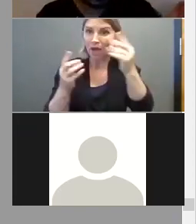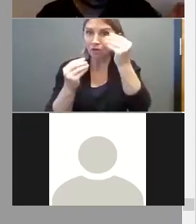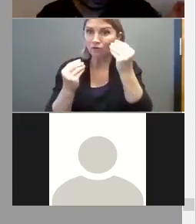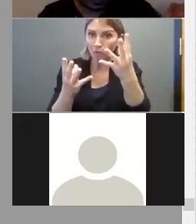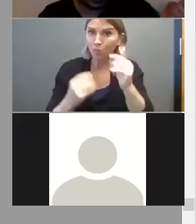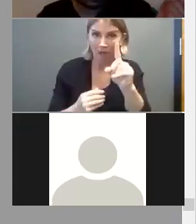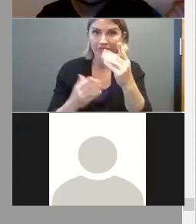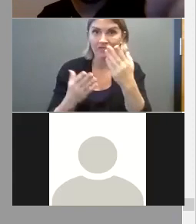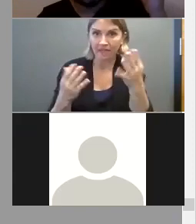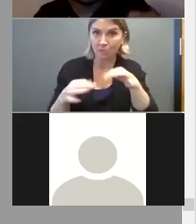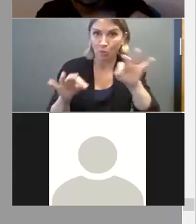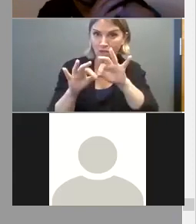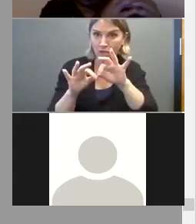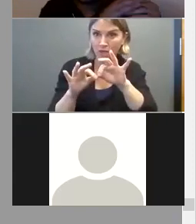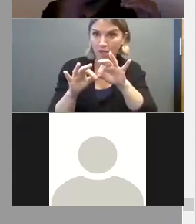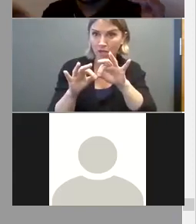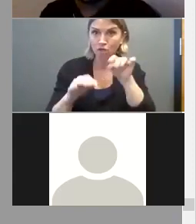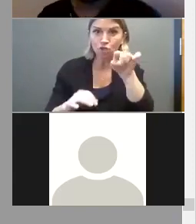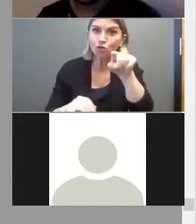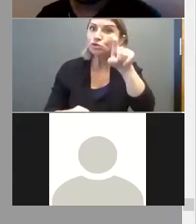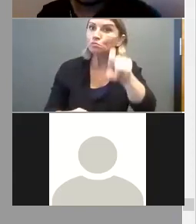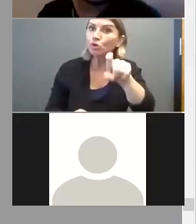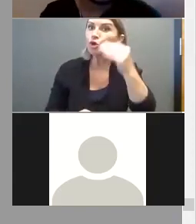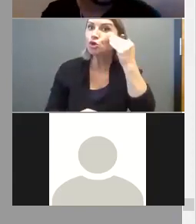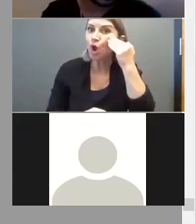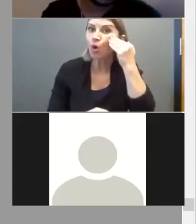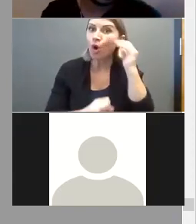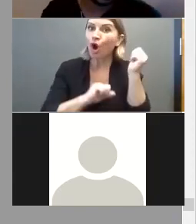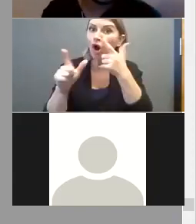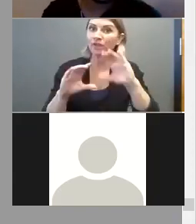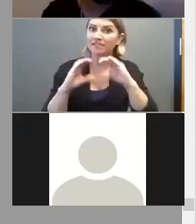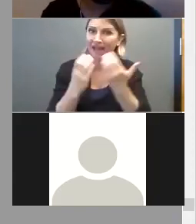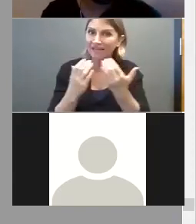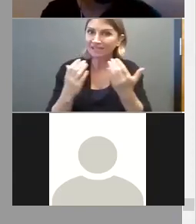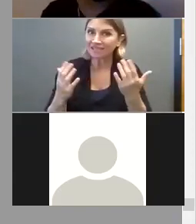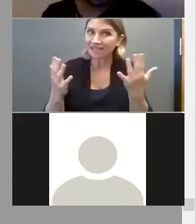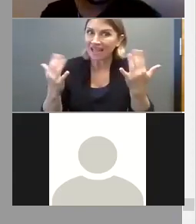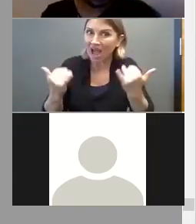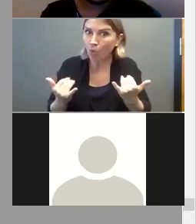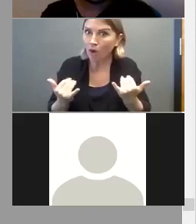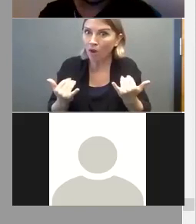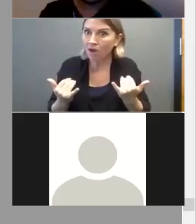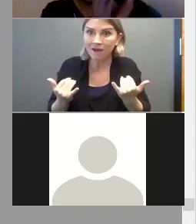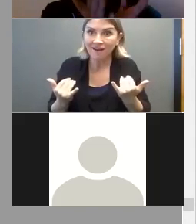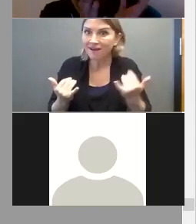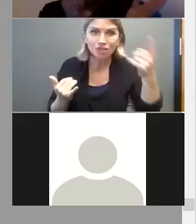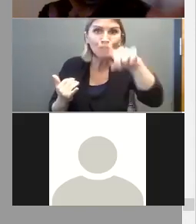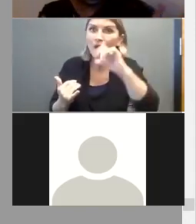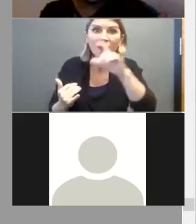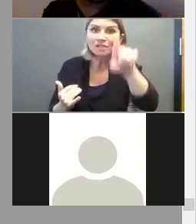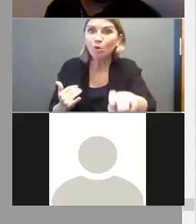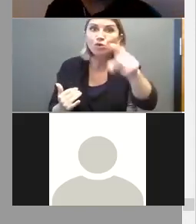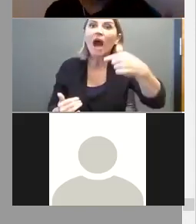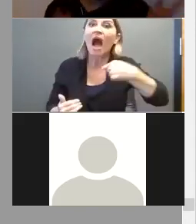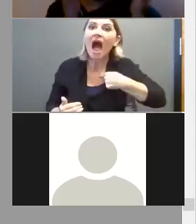thing. Are you guys supposed to know the course material before you take this course? You are not, right? I am supposed to